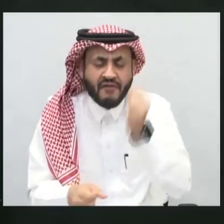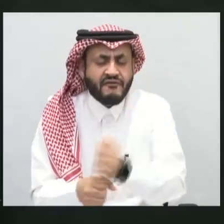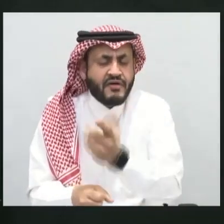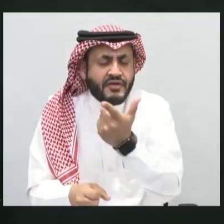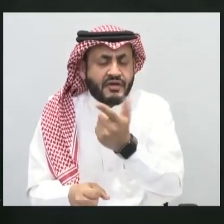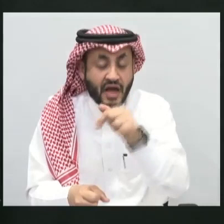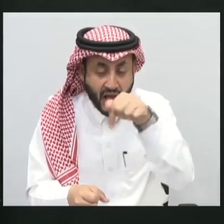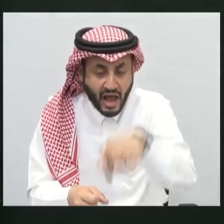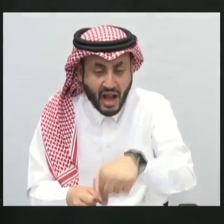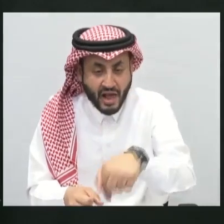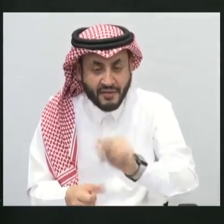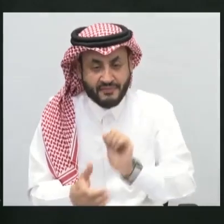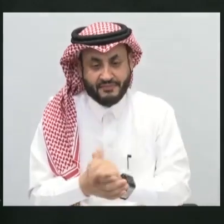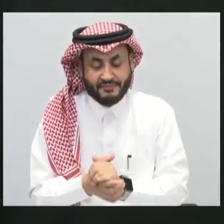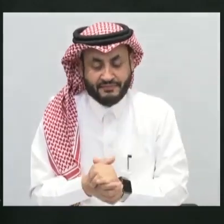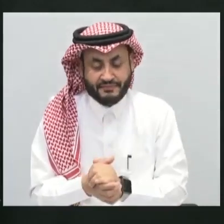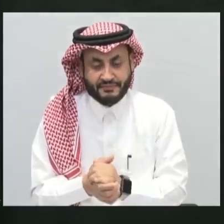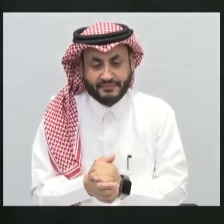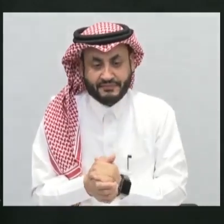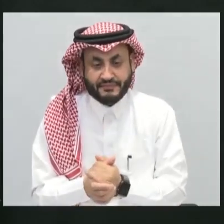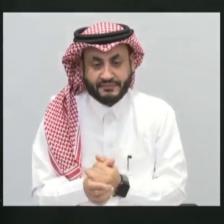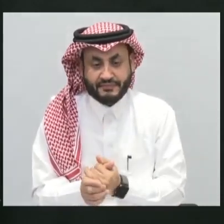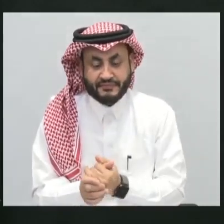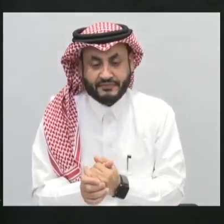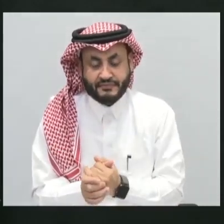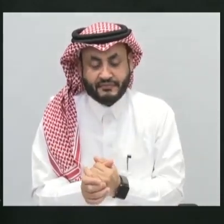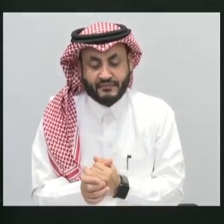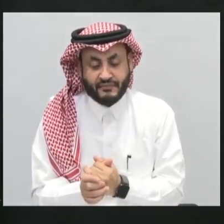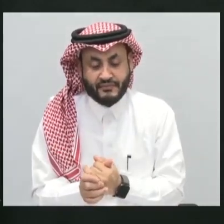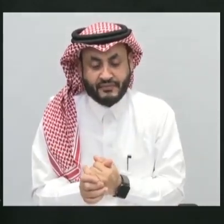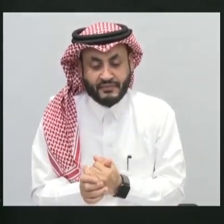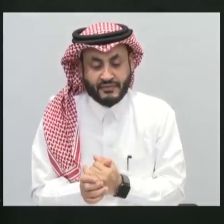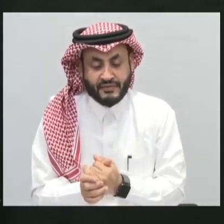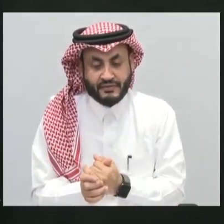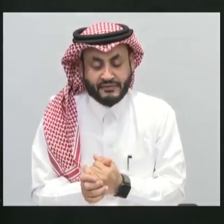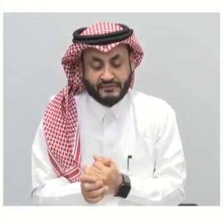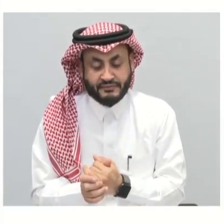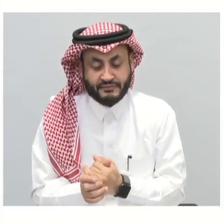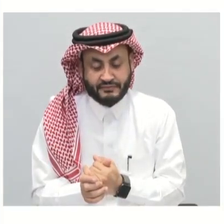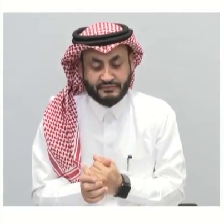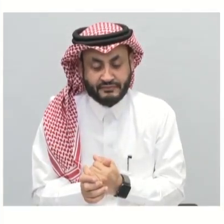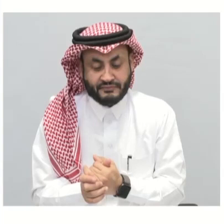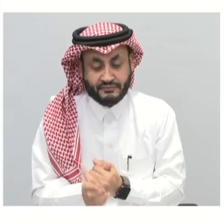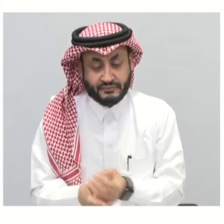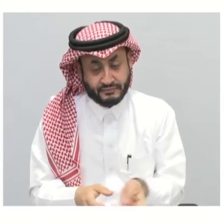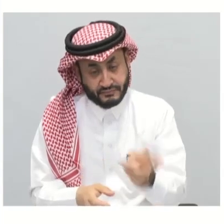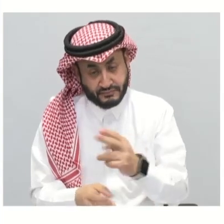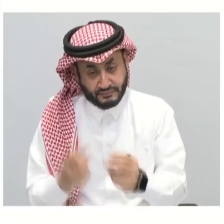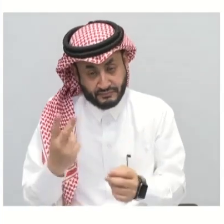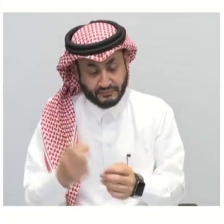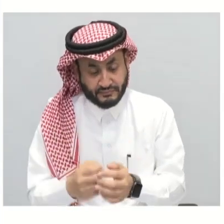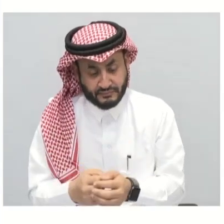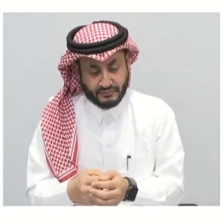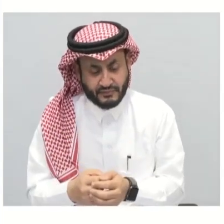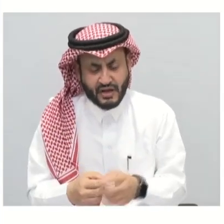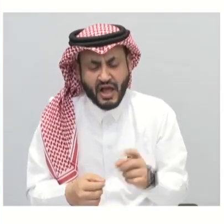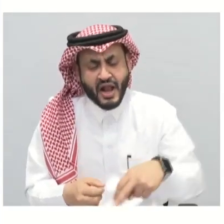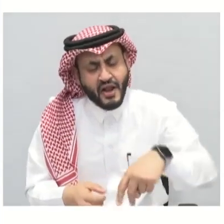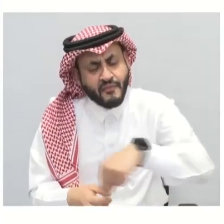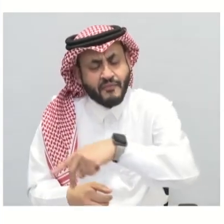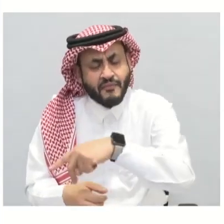or we added a time expression, it means that we are using it for the future. Another example, I am leaving